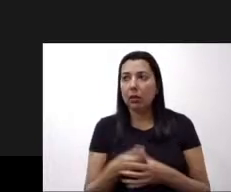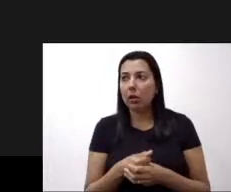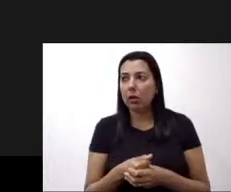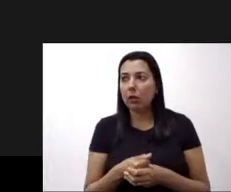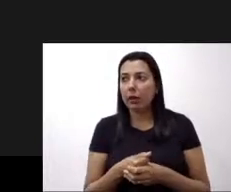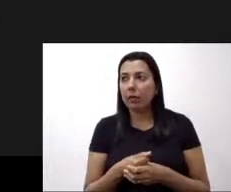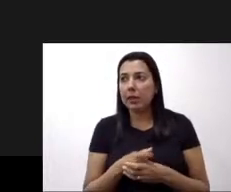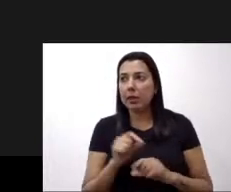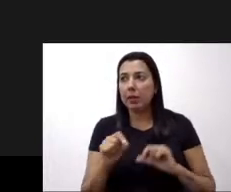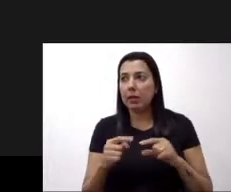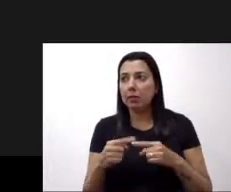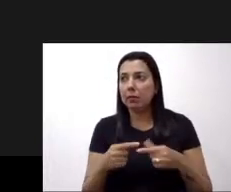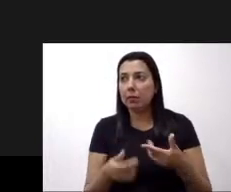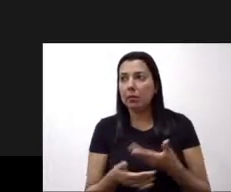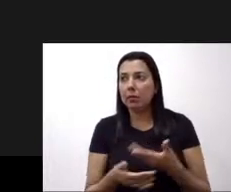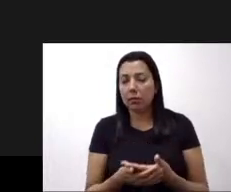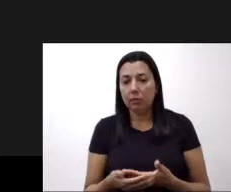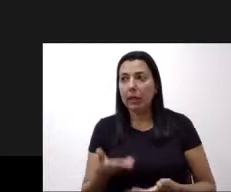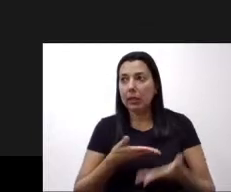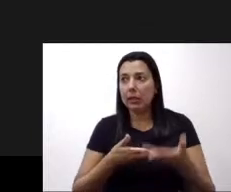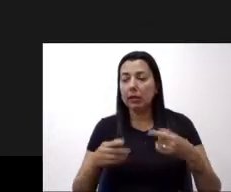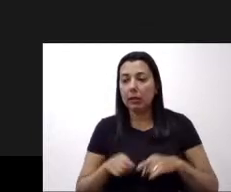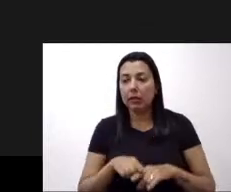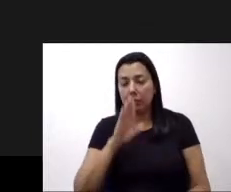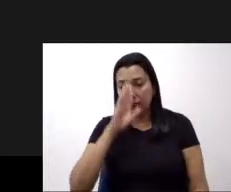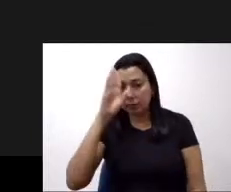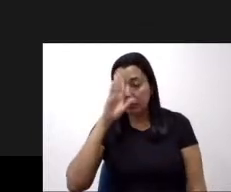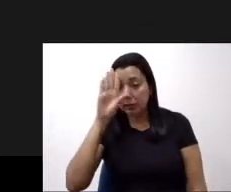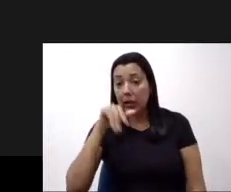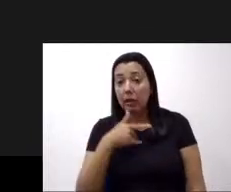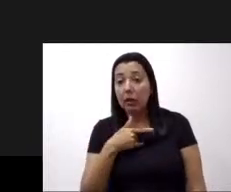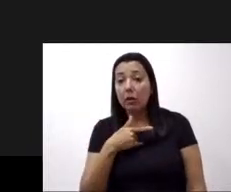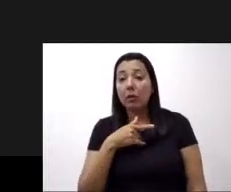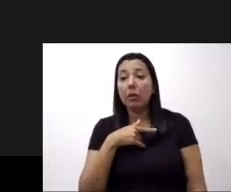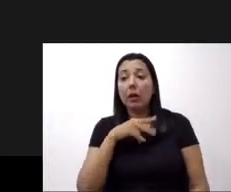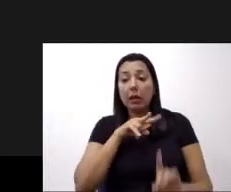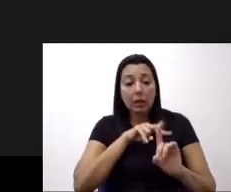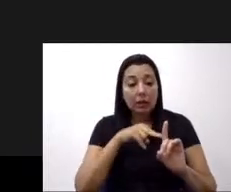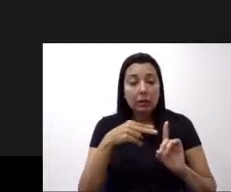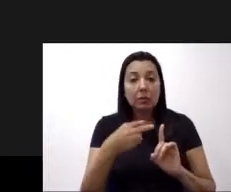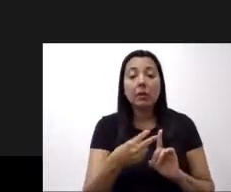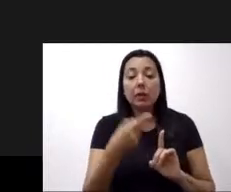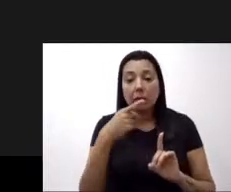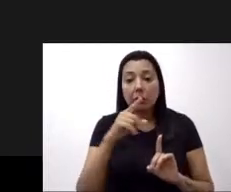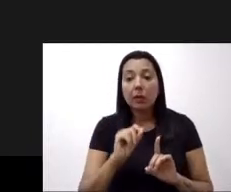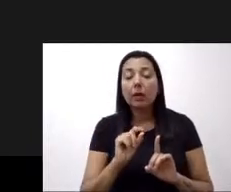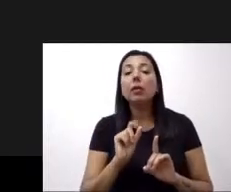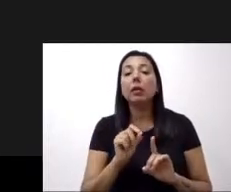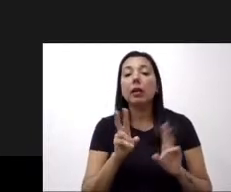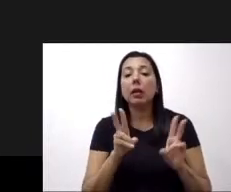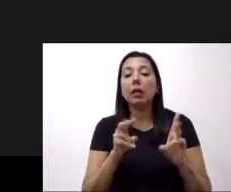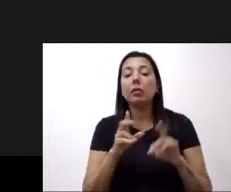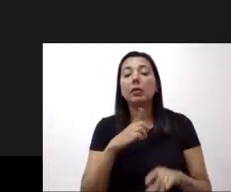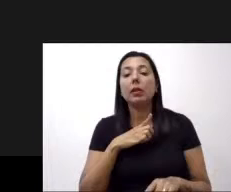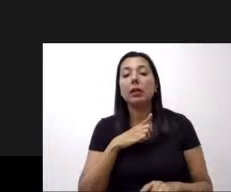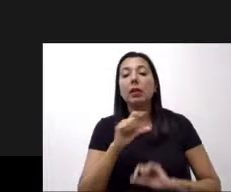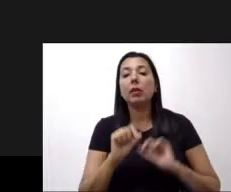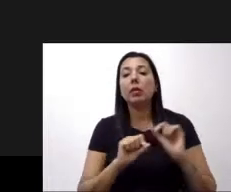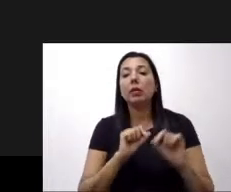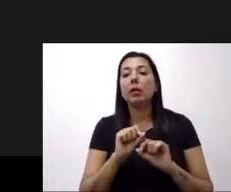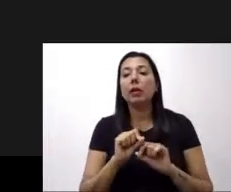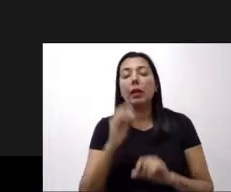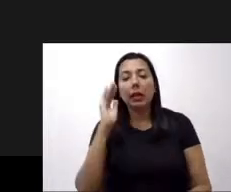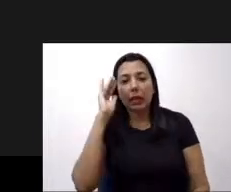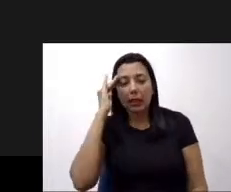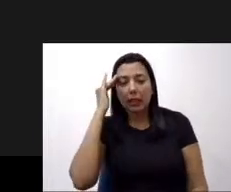main aspect or the main interest to follow this kind of approach to understand the policy process.